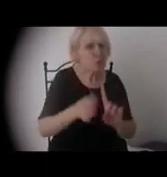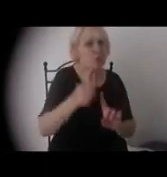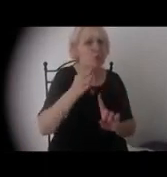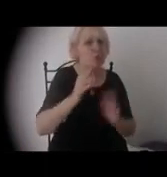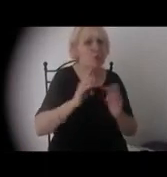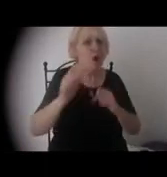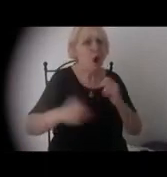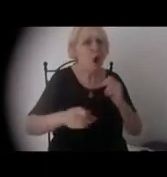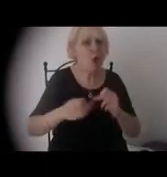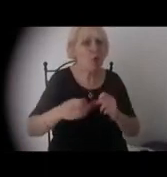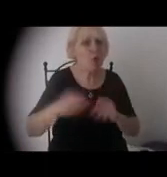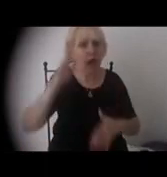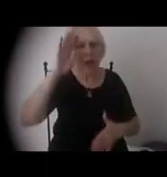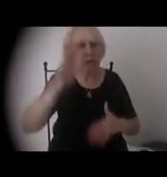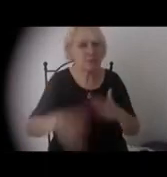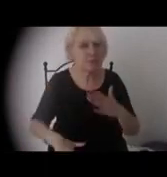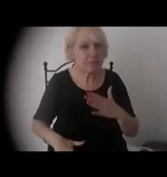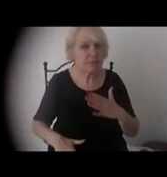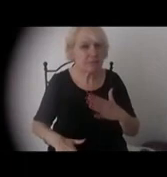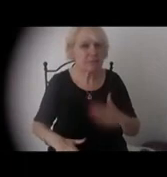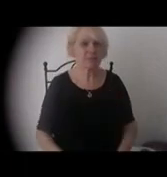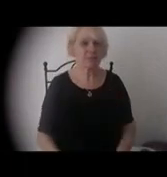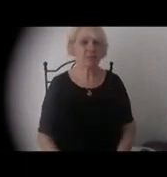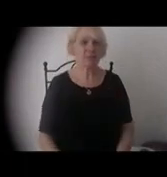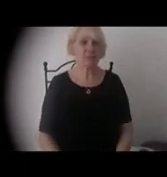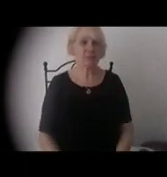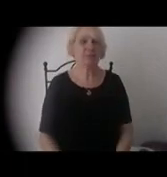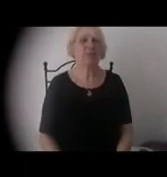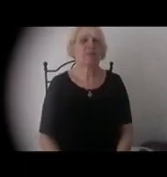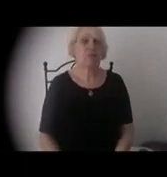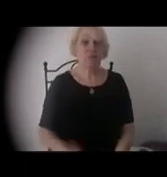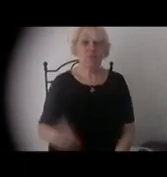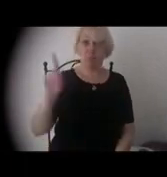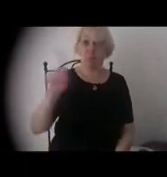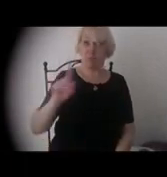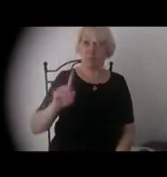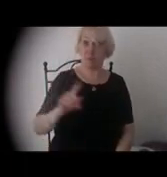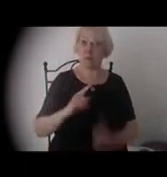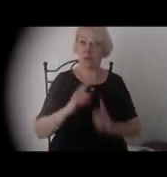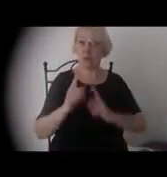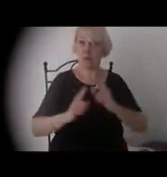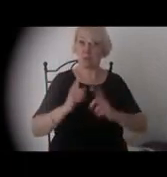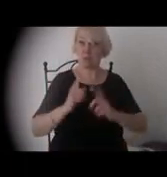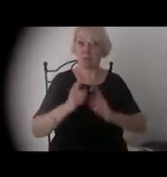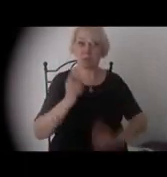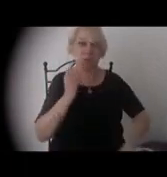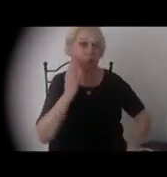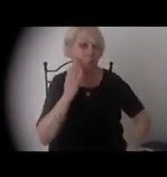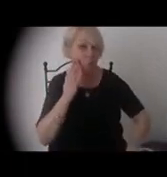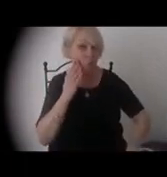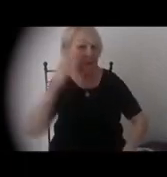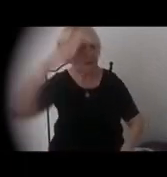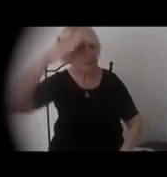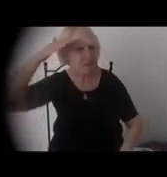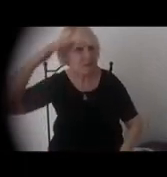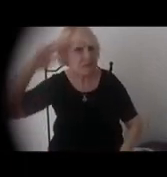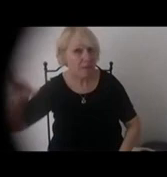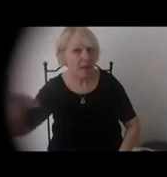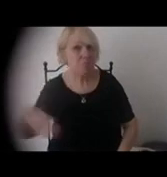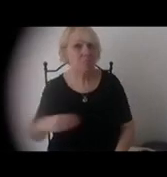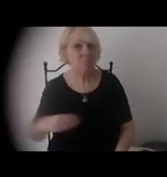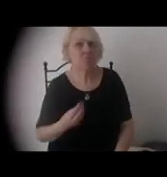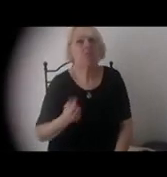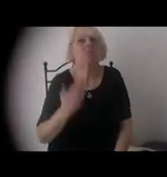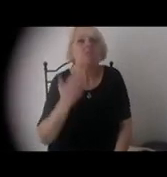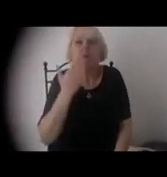that we had a public meeting in the summer, organised through HERD. Some schools,